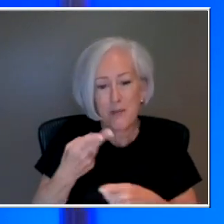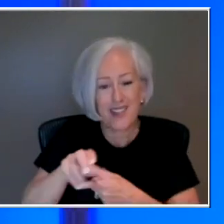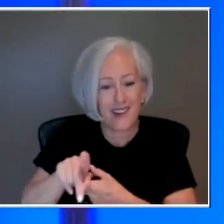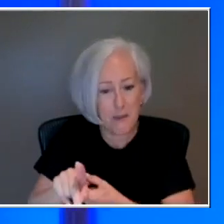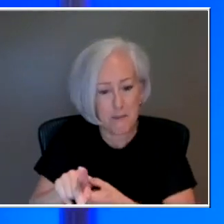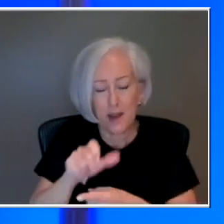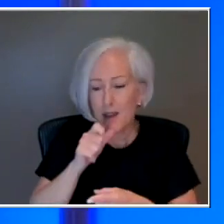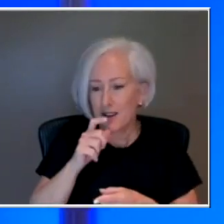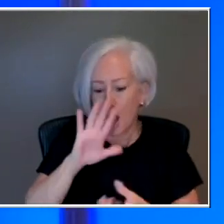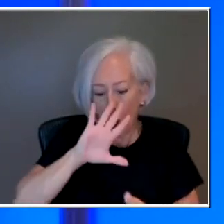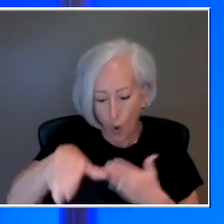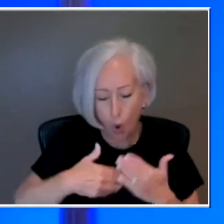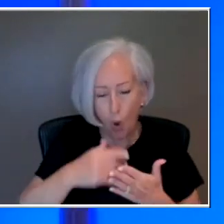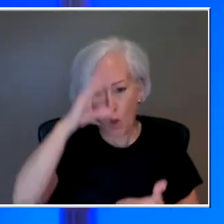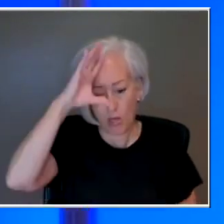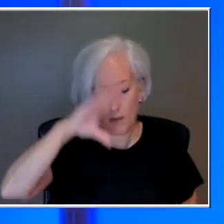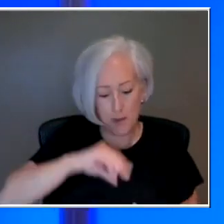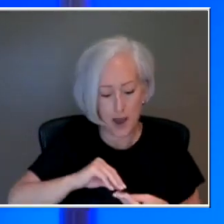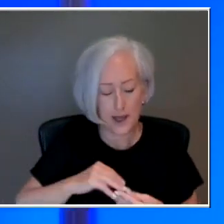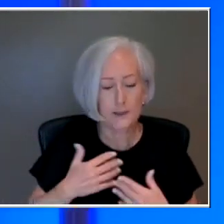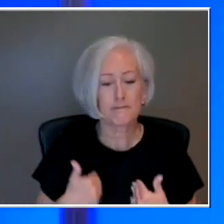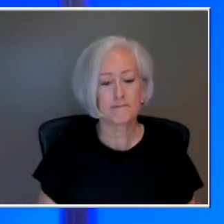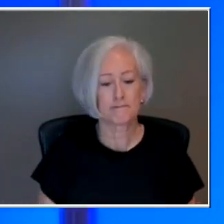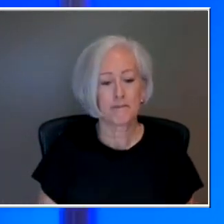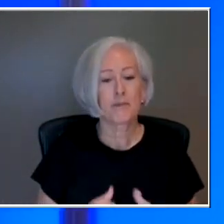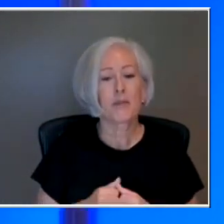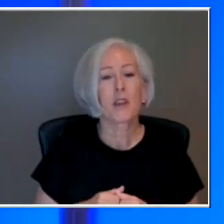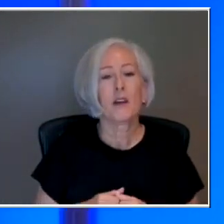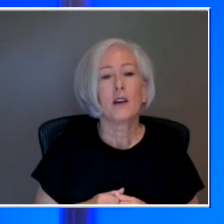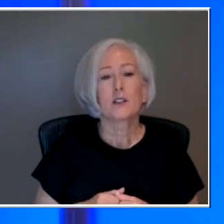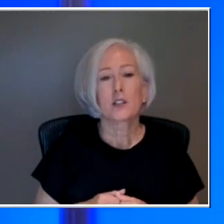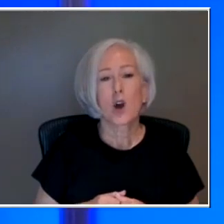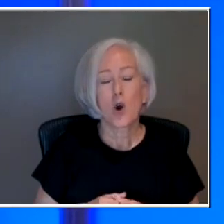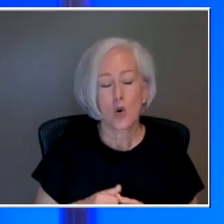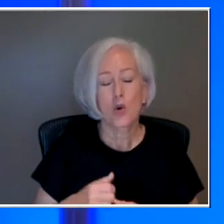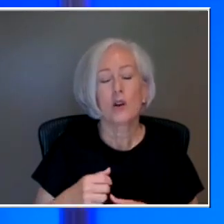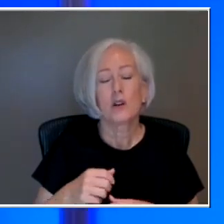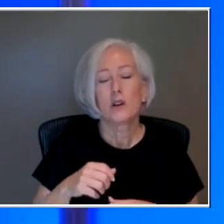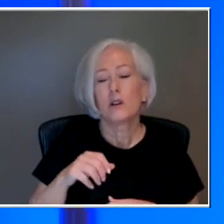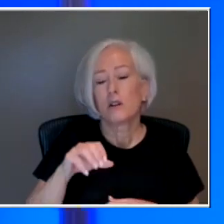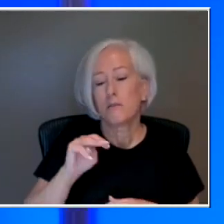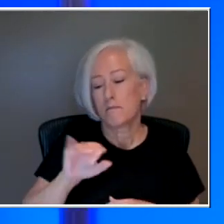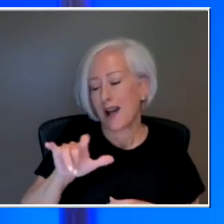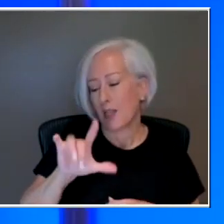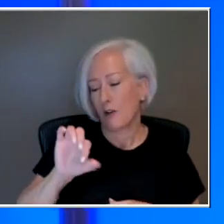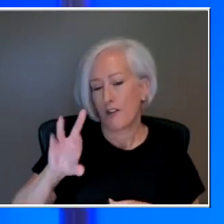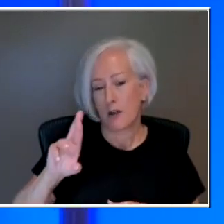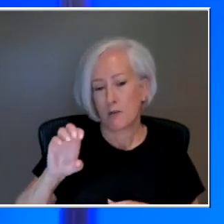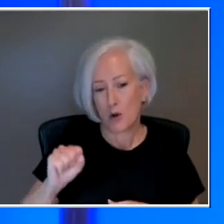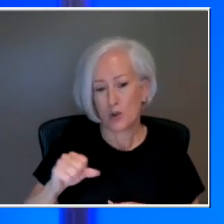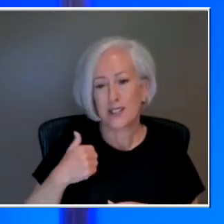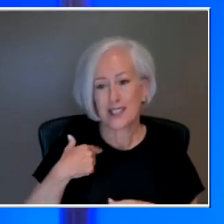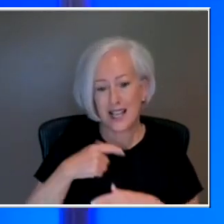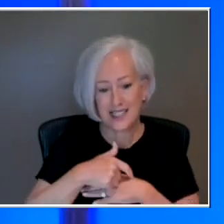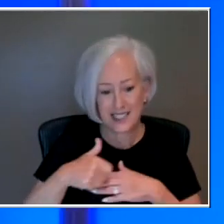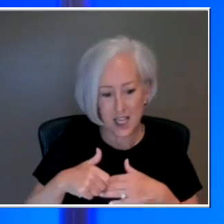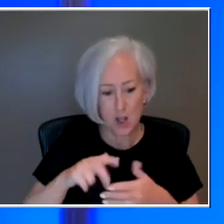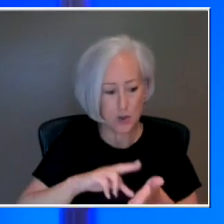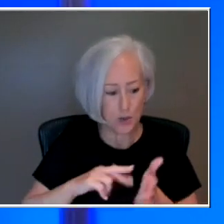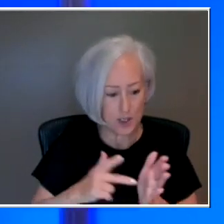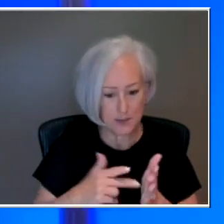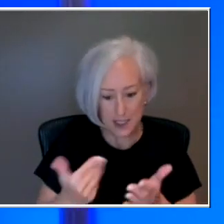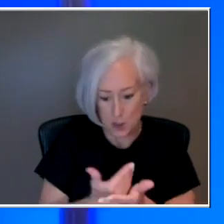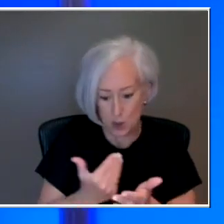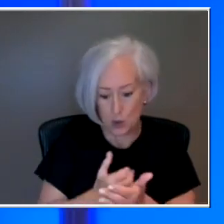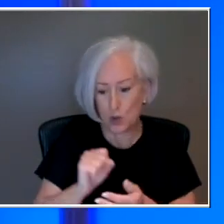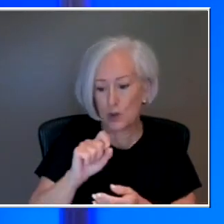myelofibrosis, there is scarring inside the bone marrow. So the new stem cells have trouble finding a place to grow. So